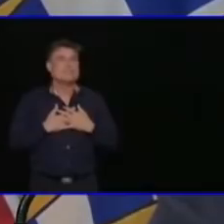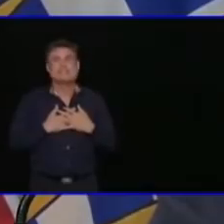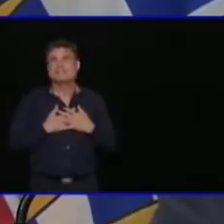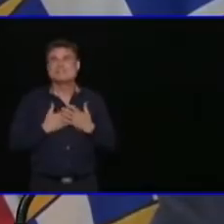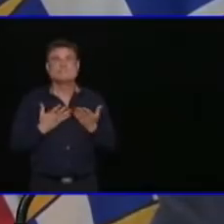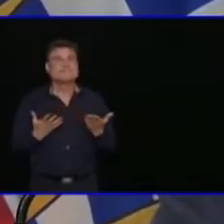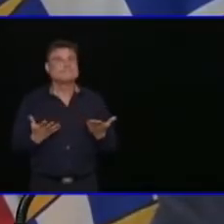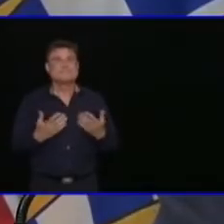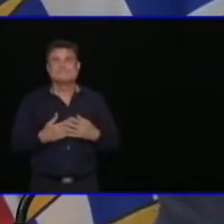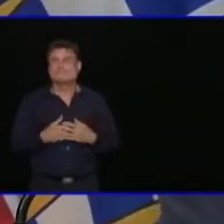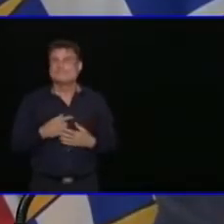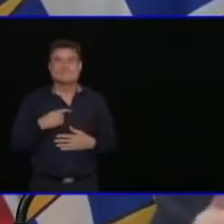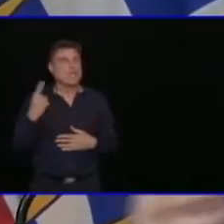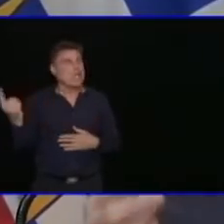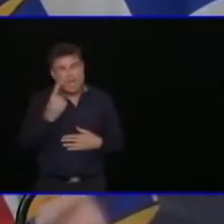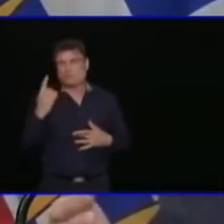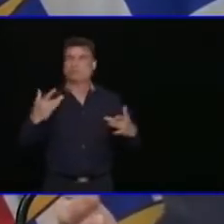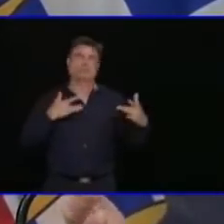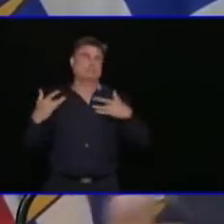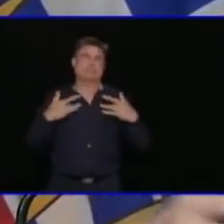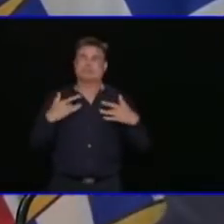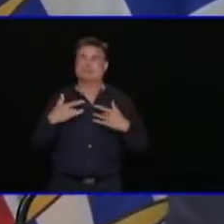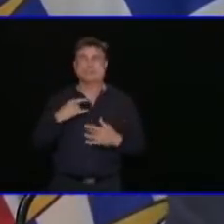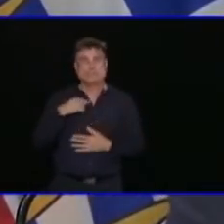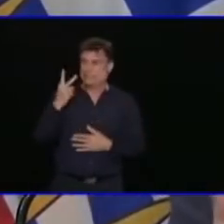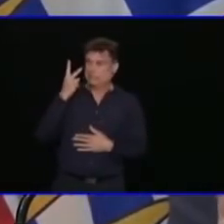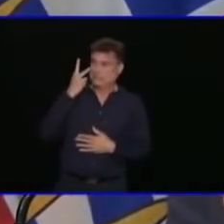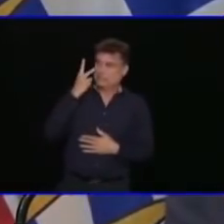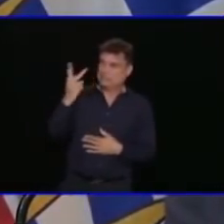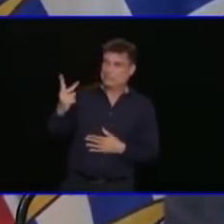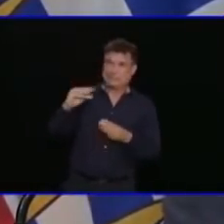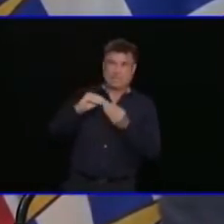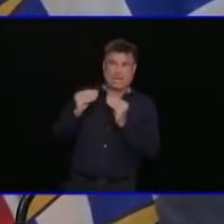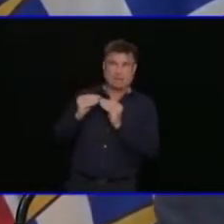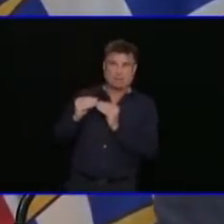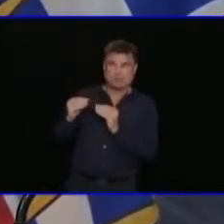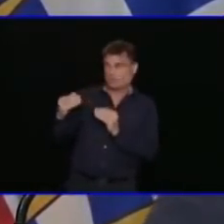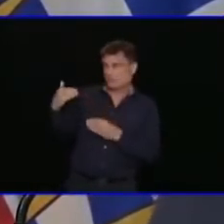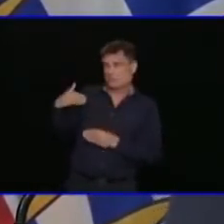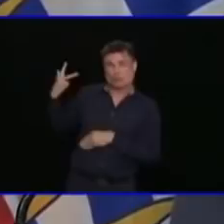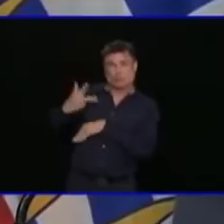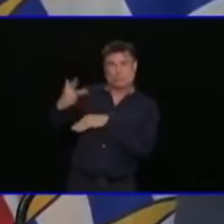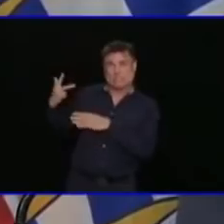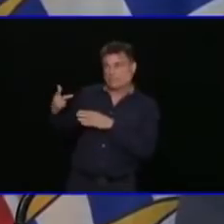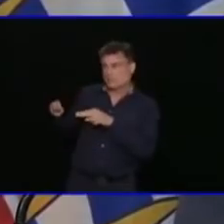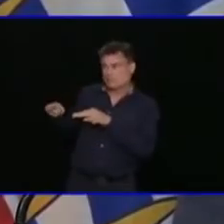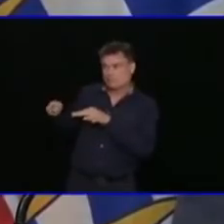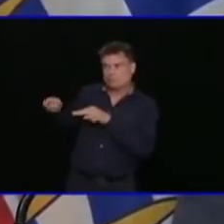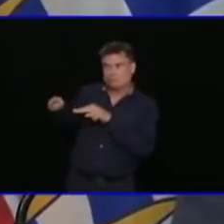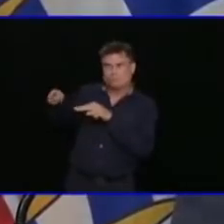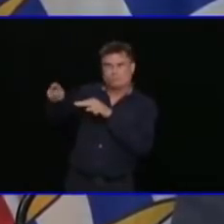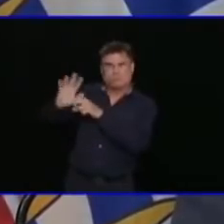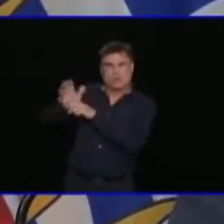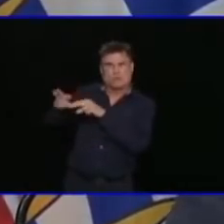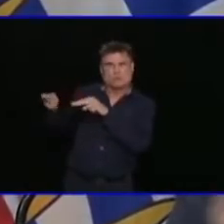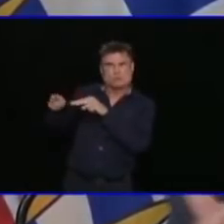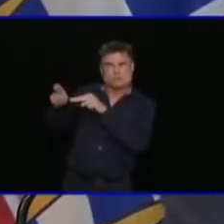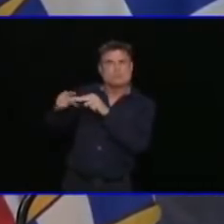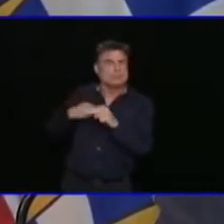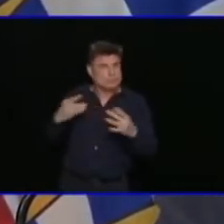that we have learned is that we can't predict what's going to happen, and we are reacting to what has happened over the 2 weeks, 3